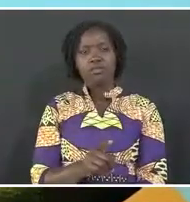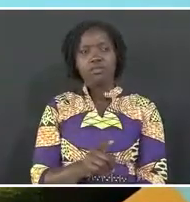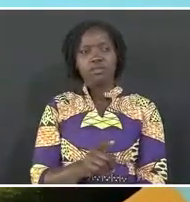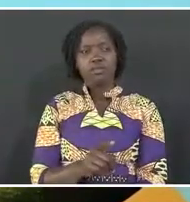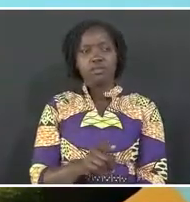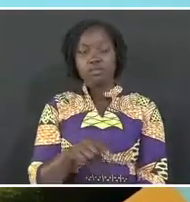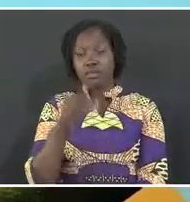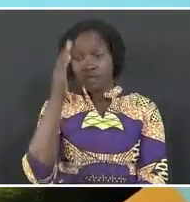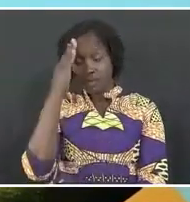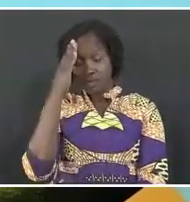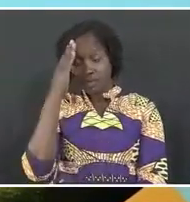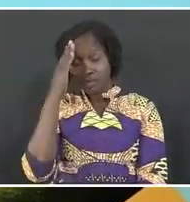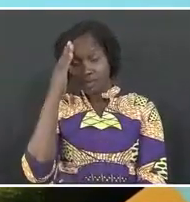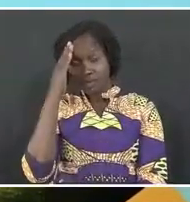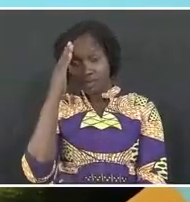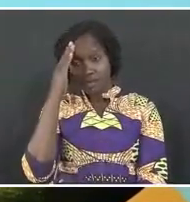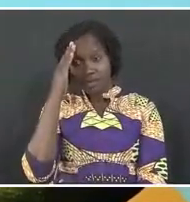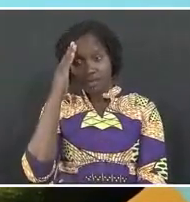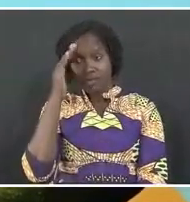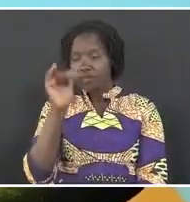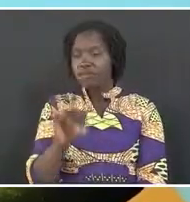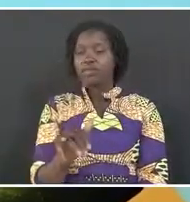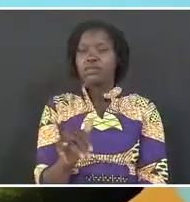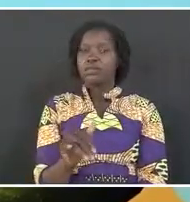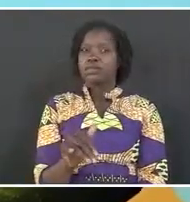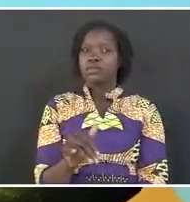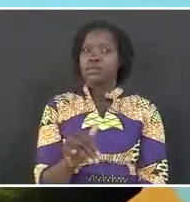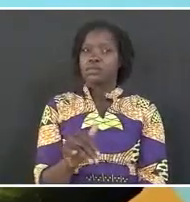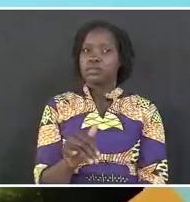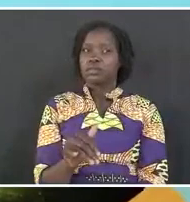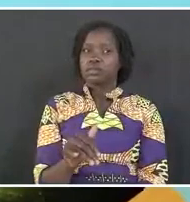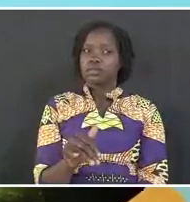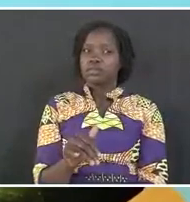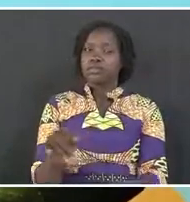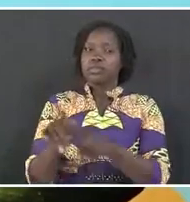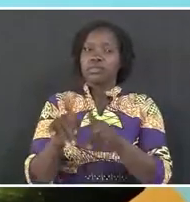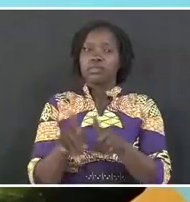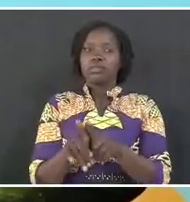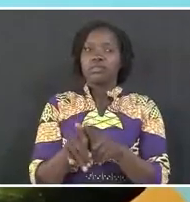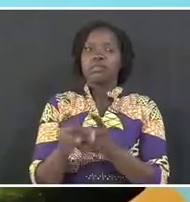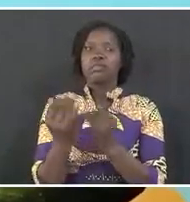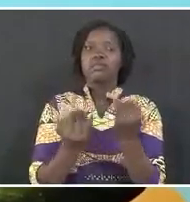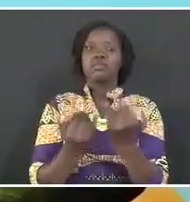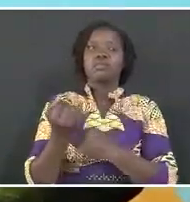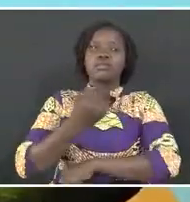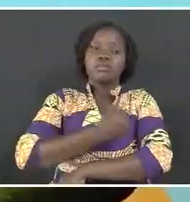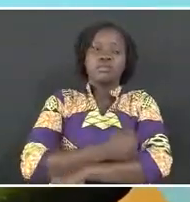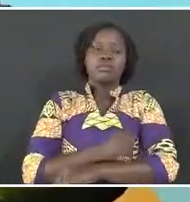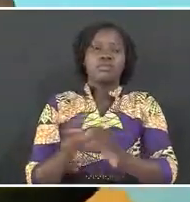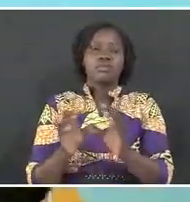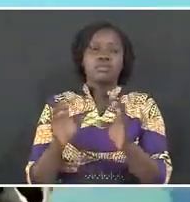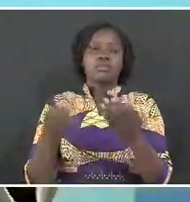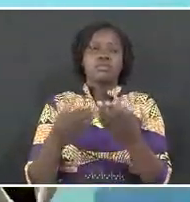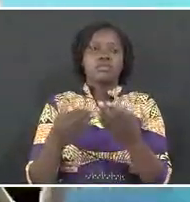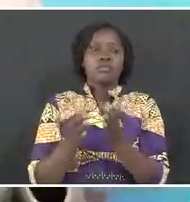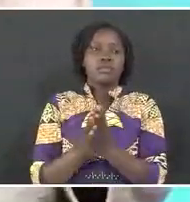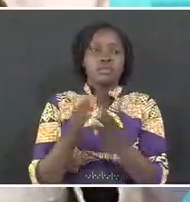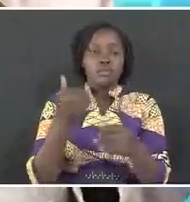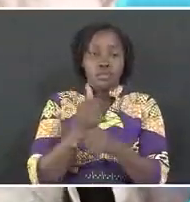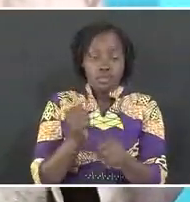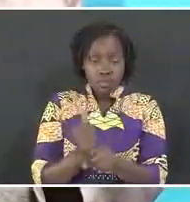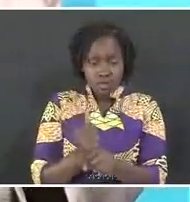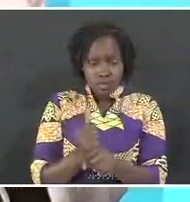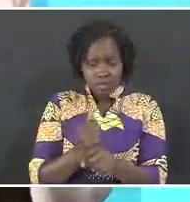Did you know that even that Sabbath school class is designed for